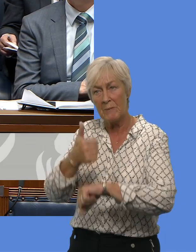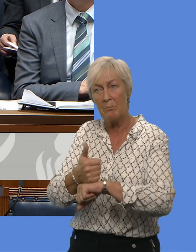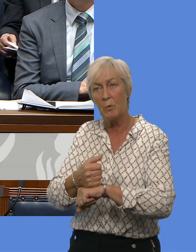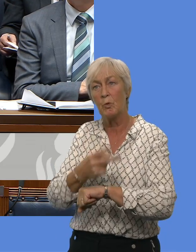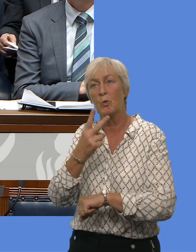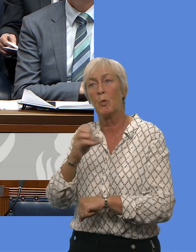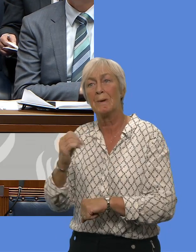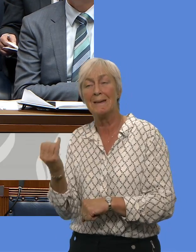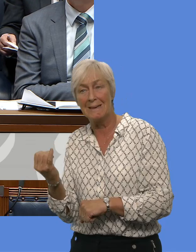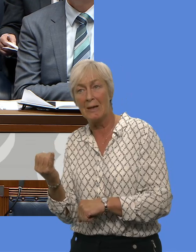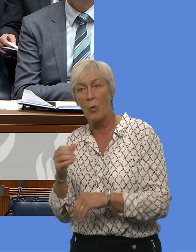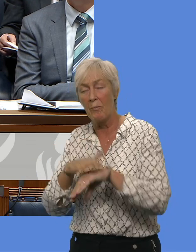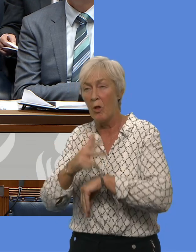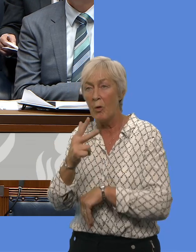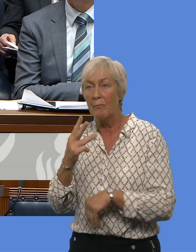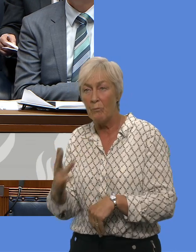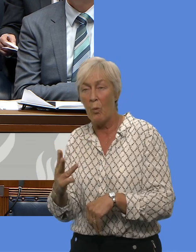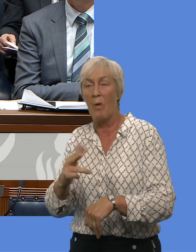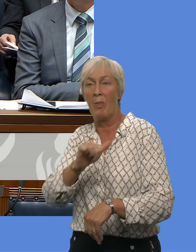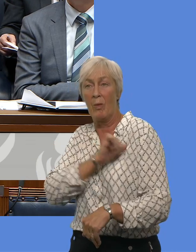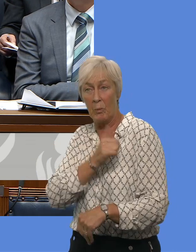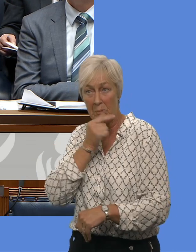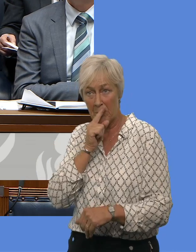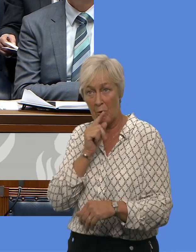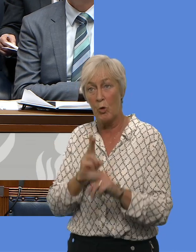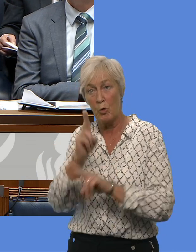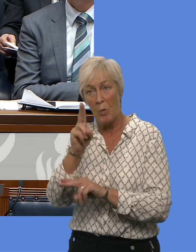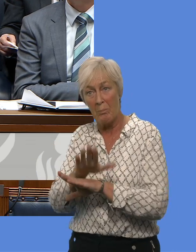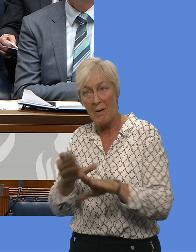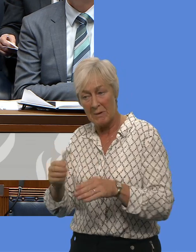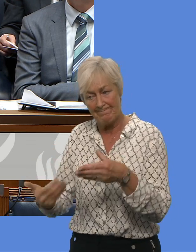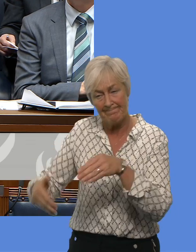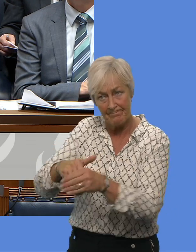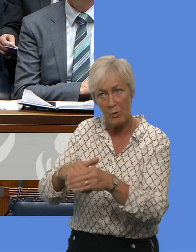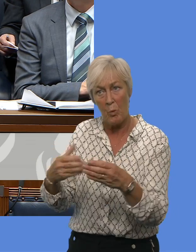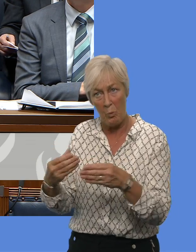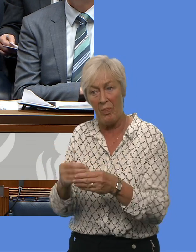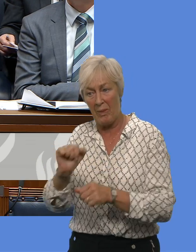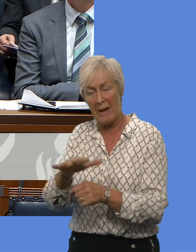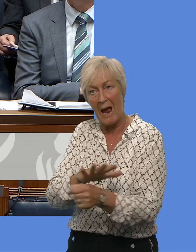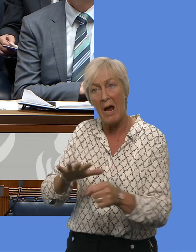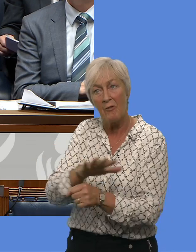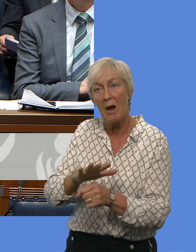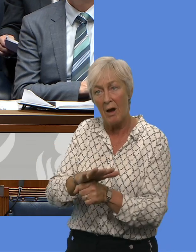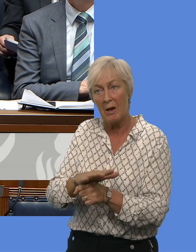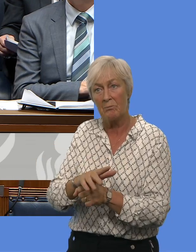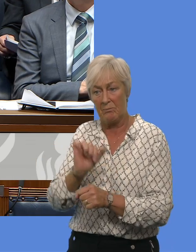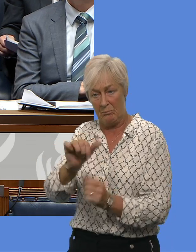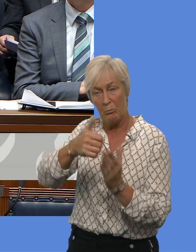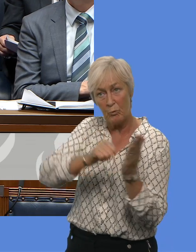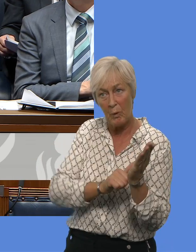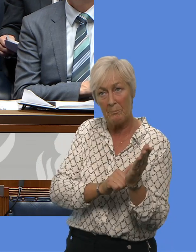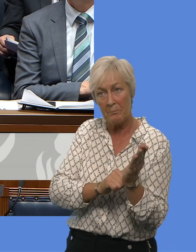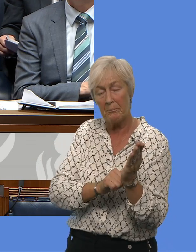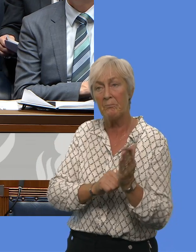over 34,000 people from North Belfast community have engaged with or benefited from the Urban Village programme.